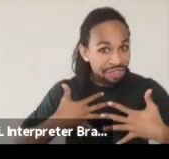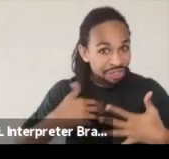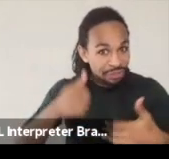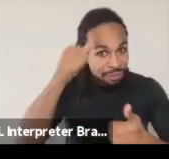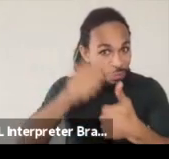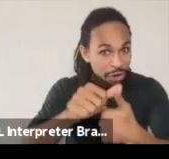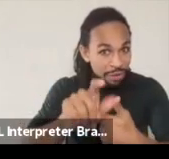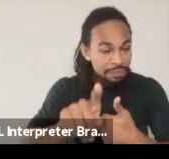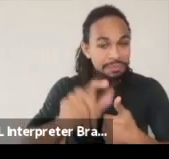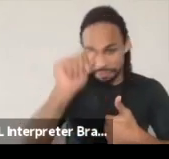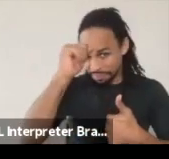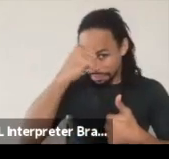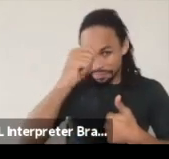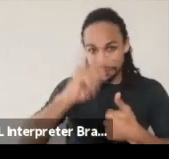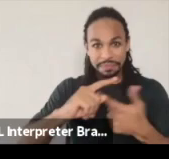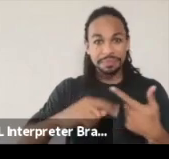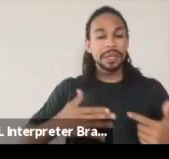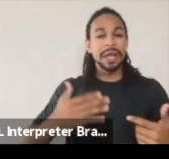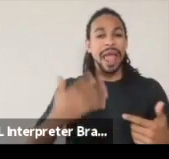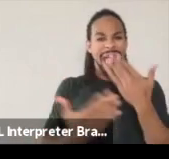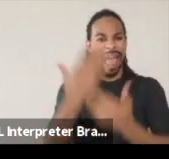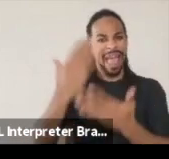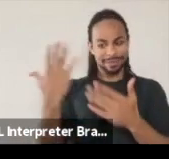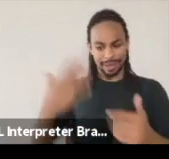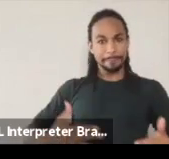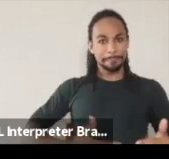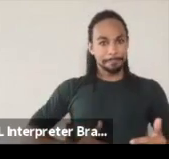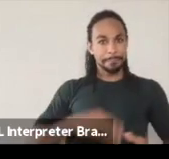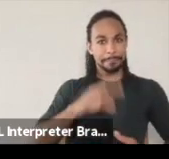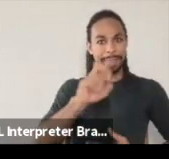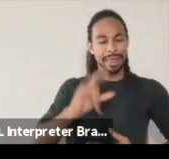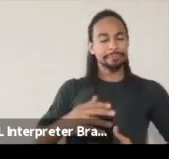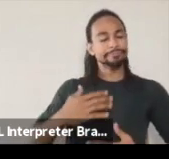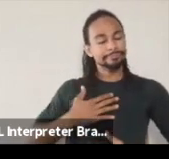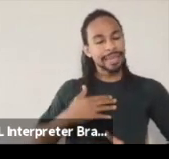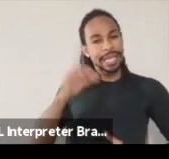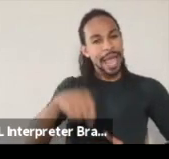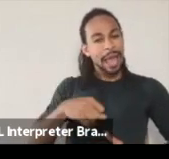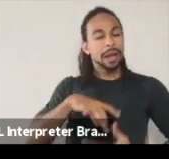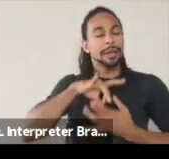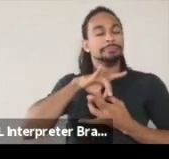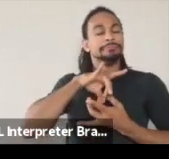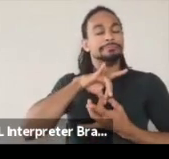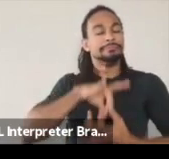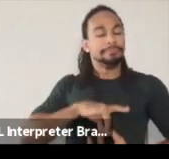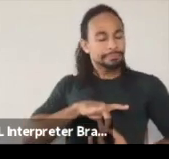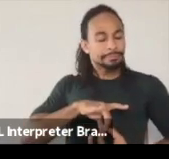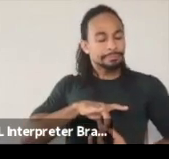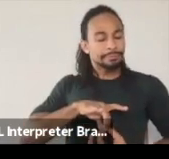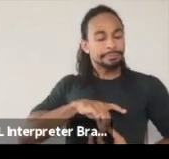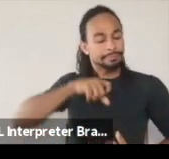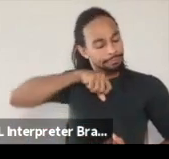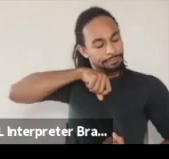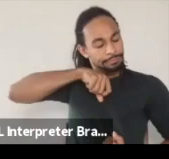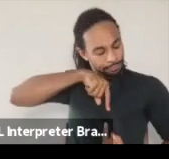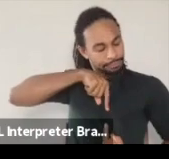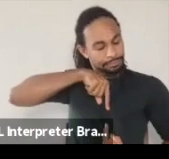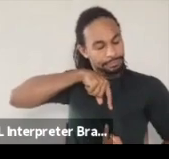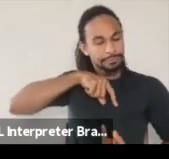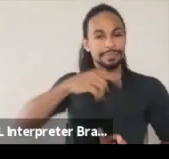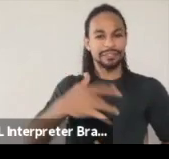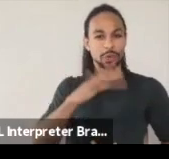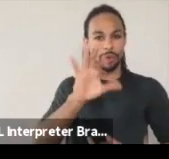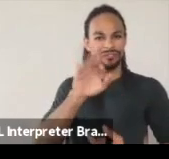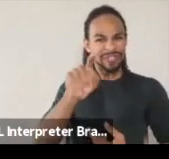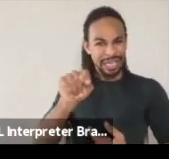your belly maybe, to just ground yourself in your body. Maybe you feel the feet on the floor, and